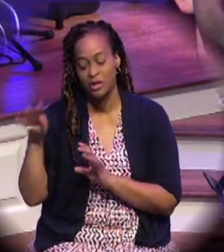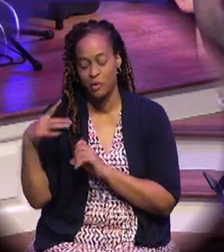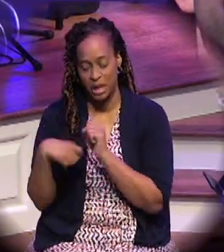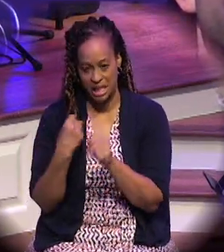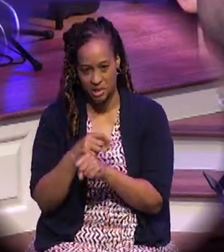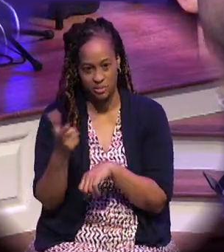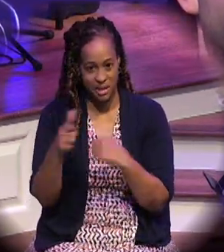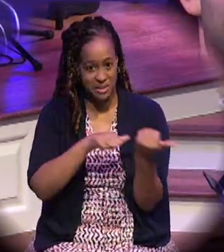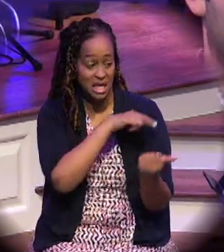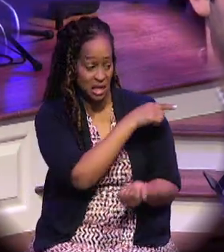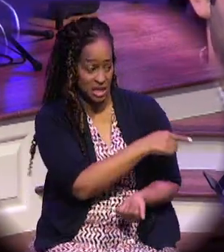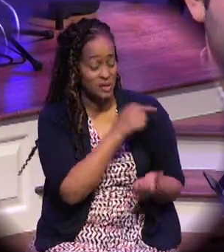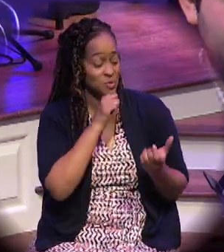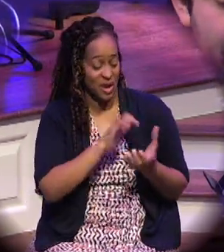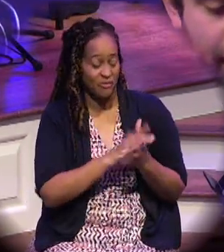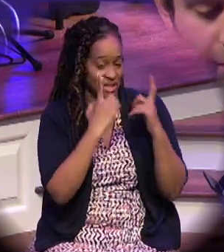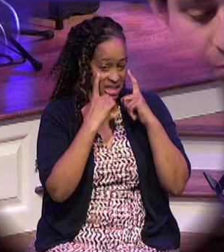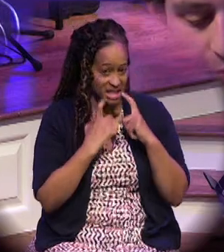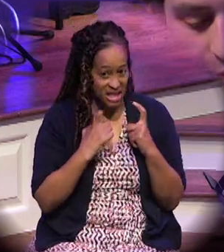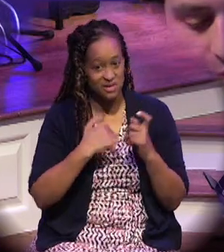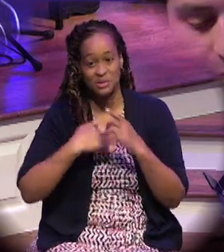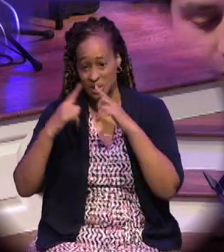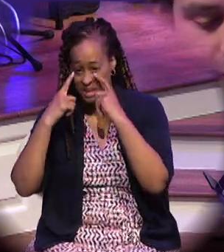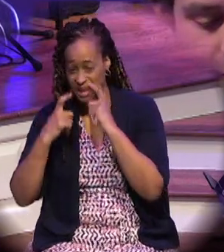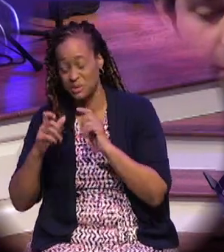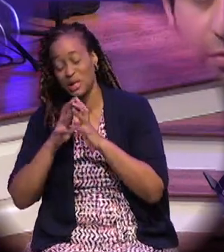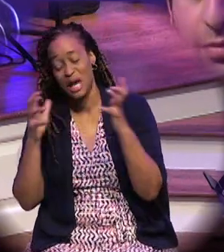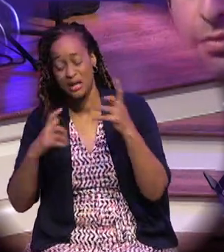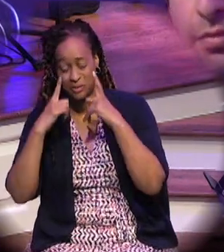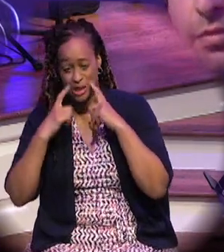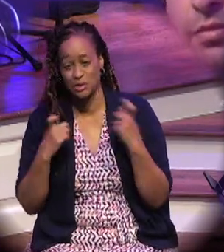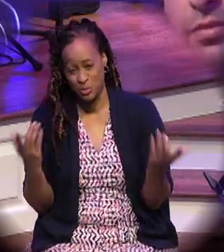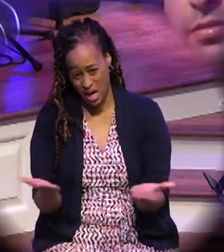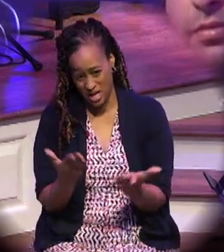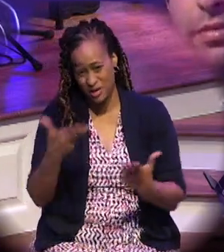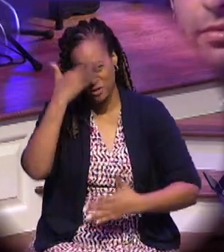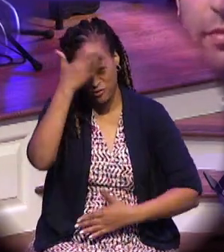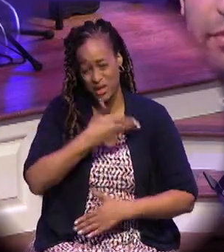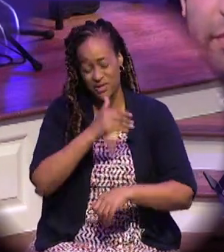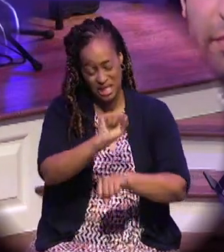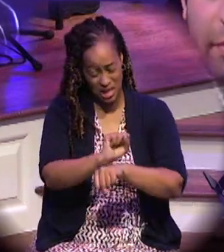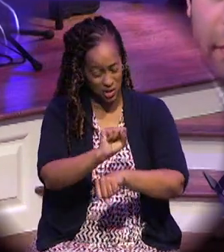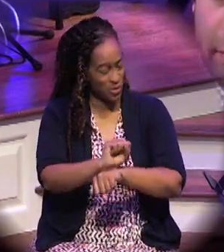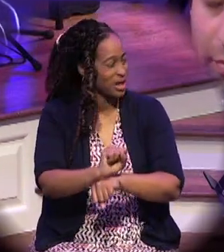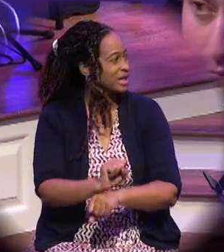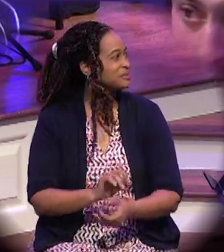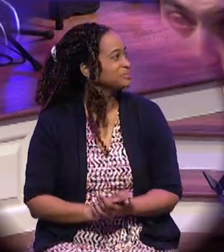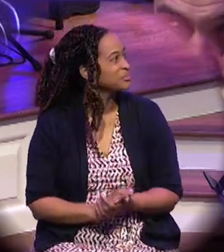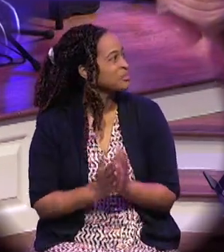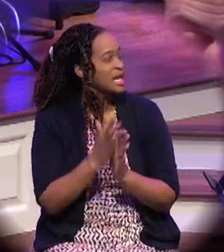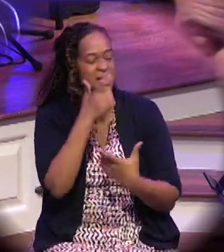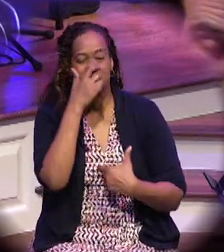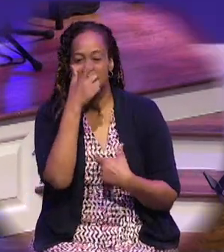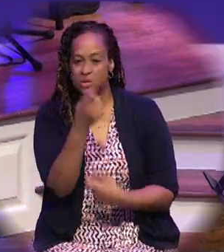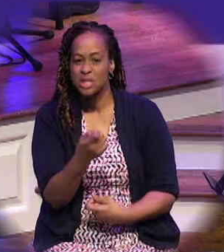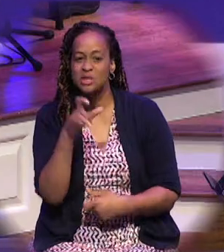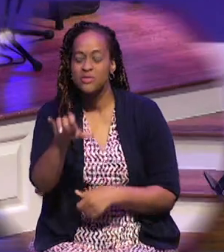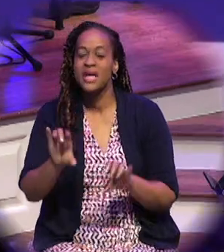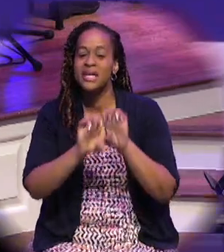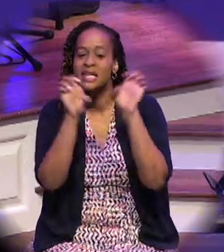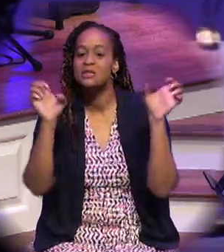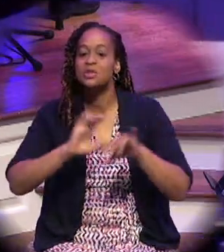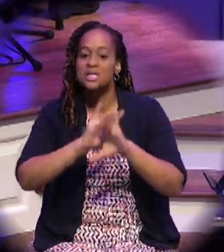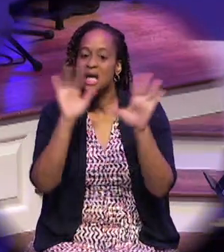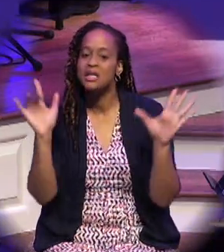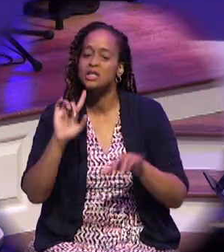She was in tears. I was in tears. There were a lot of tears right here at the front of the sanctuary. It's interesting, on that Easter Sunday